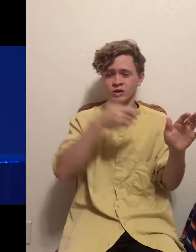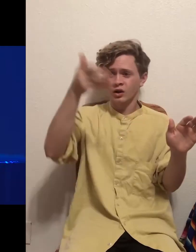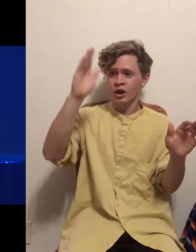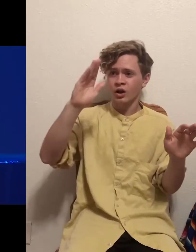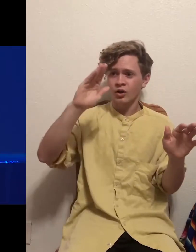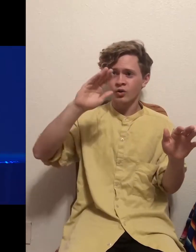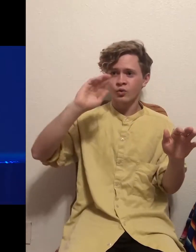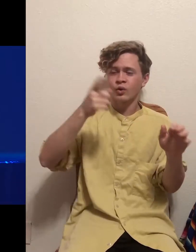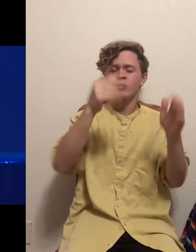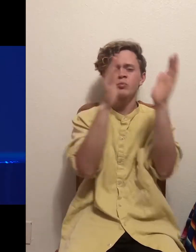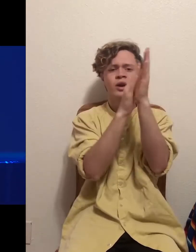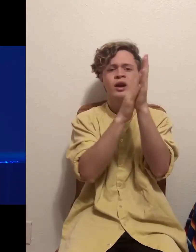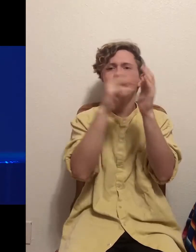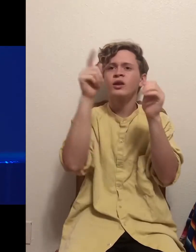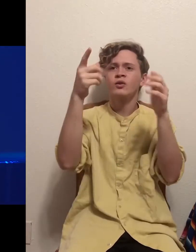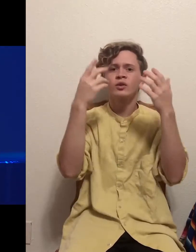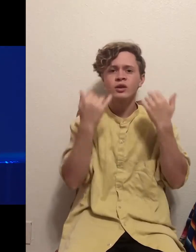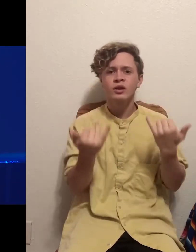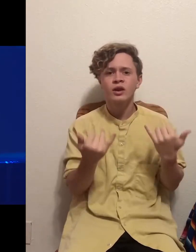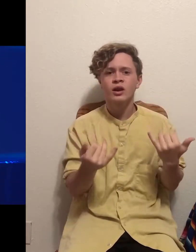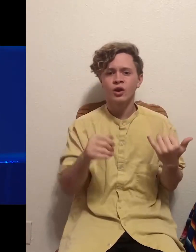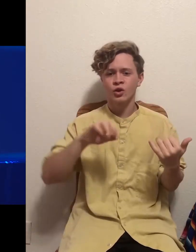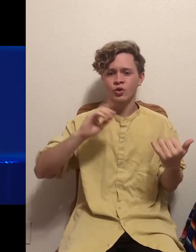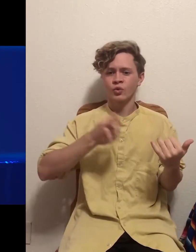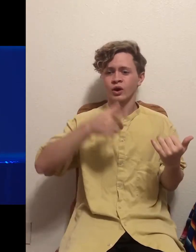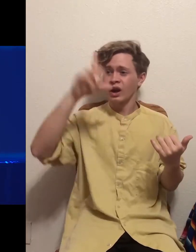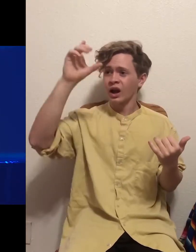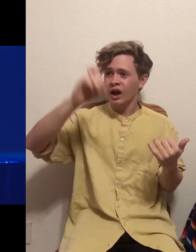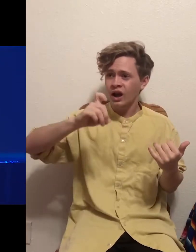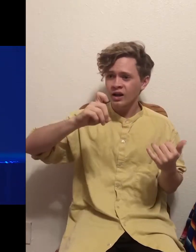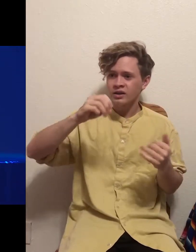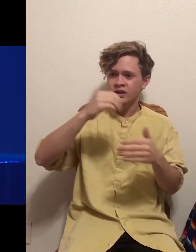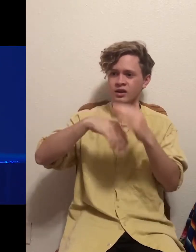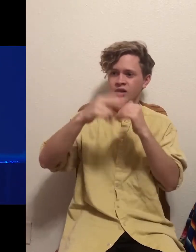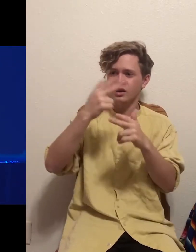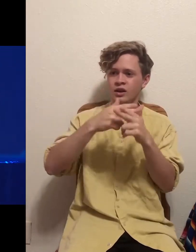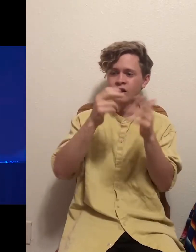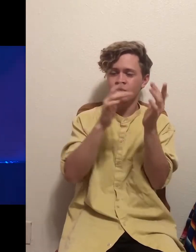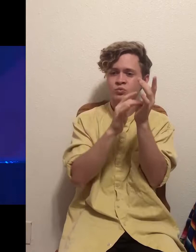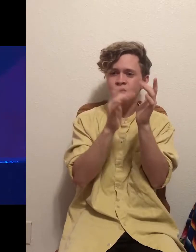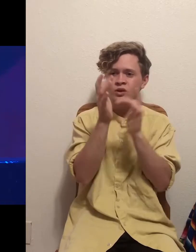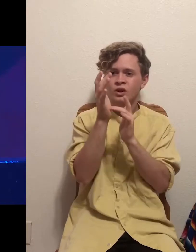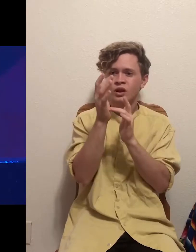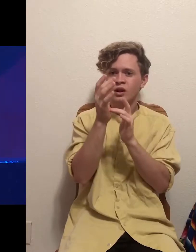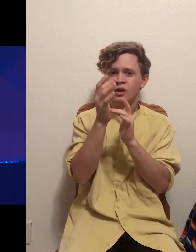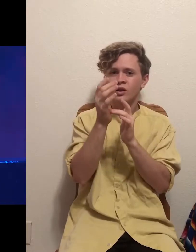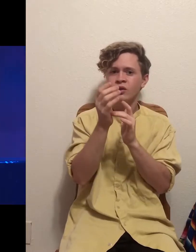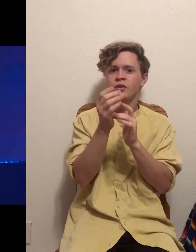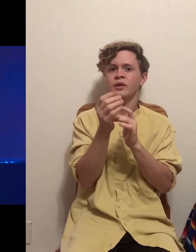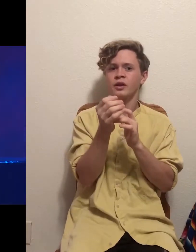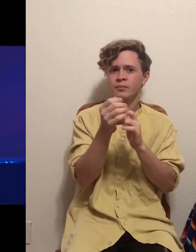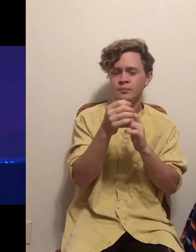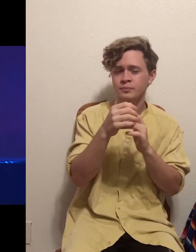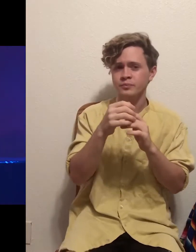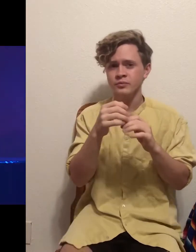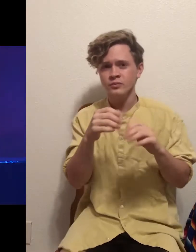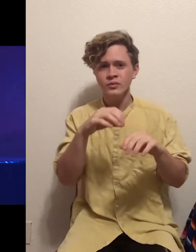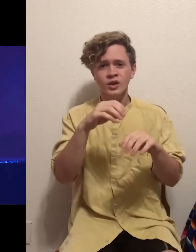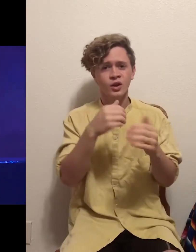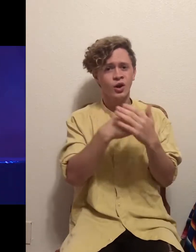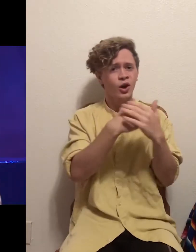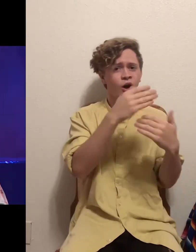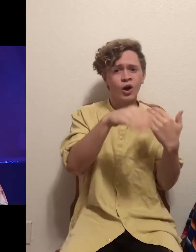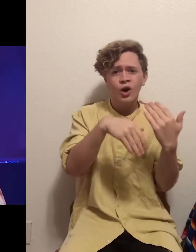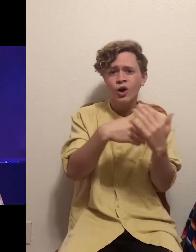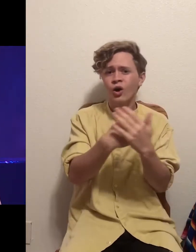And we ask in the name of Jesus that as we trust in you, as we sing to you, the chains in our life would